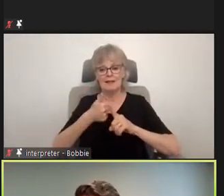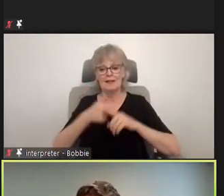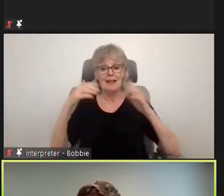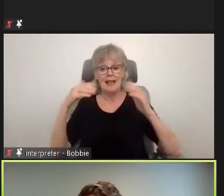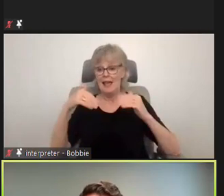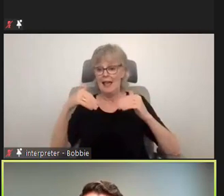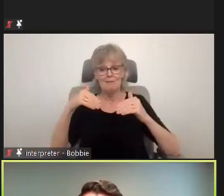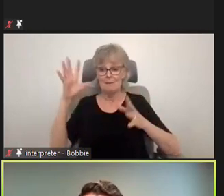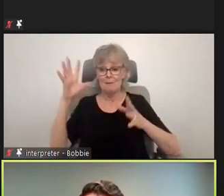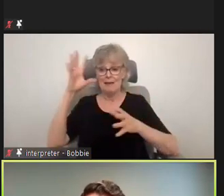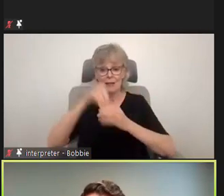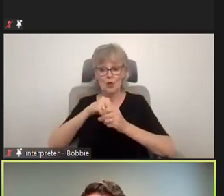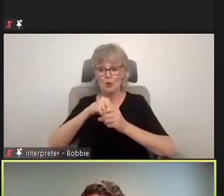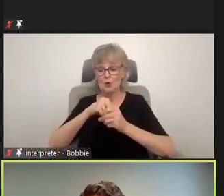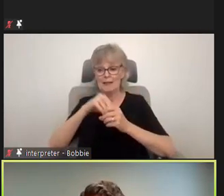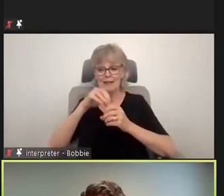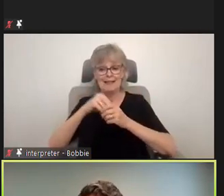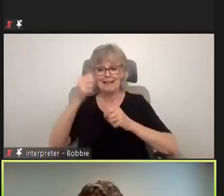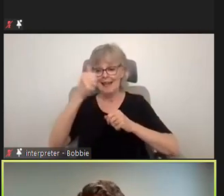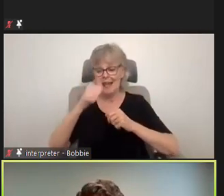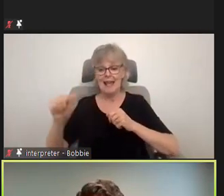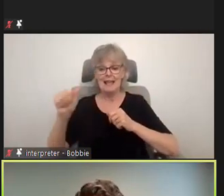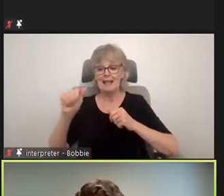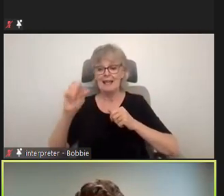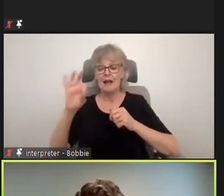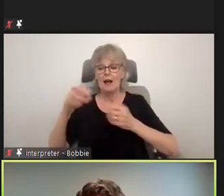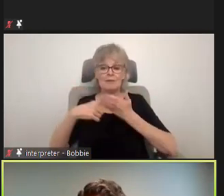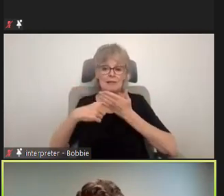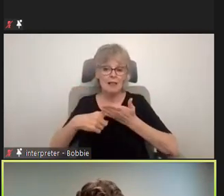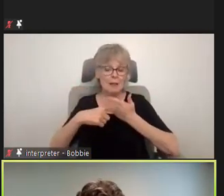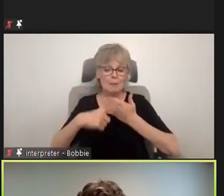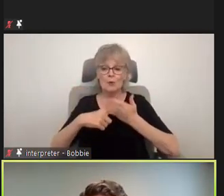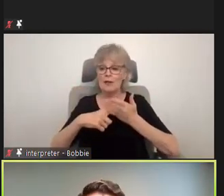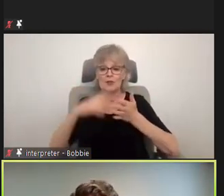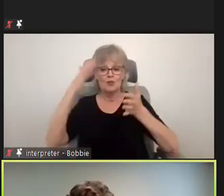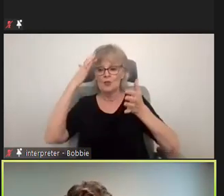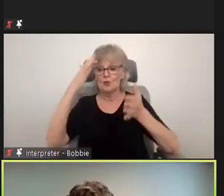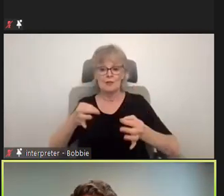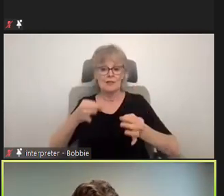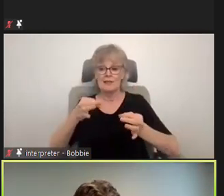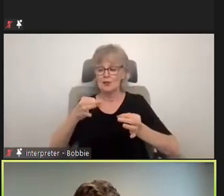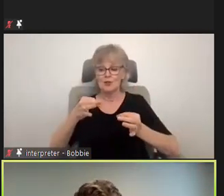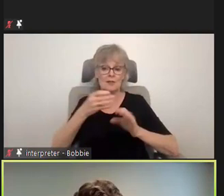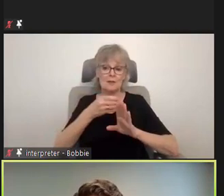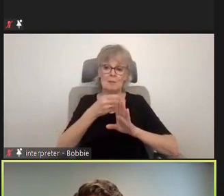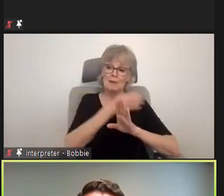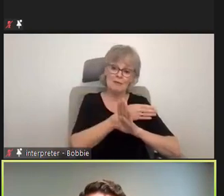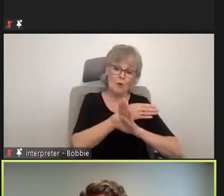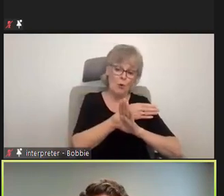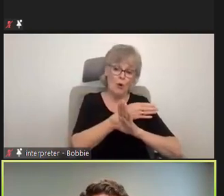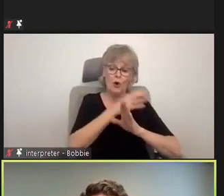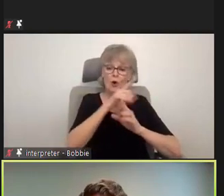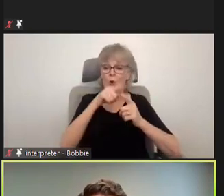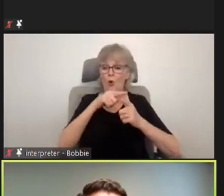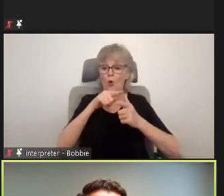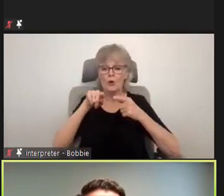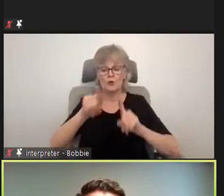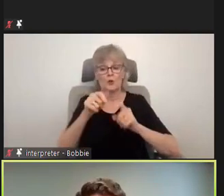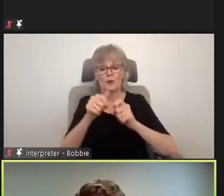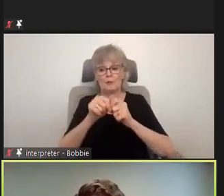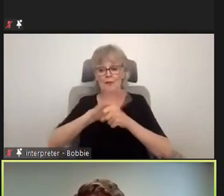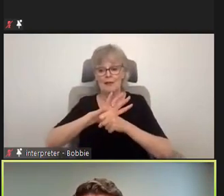included in any of the deliberations or decisions leading up to the pandemic or at the beginning. And so now it